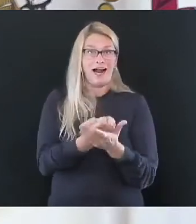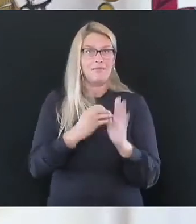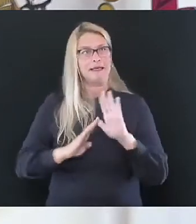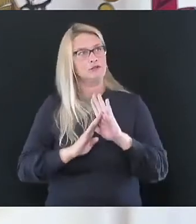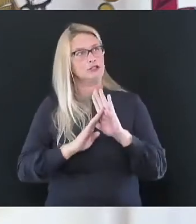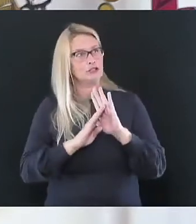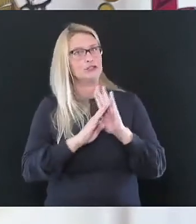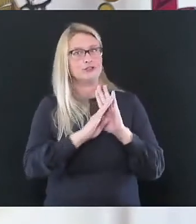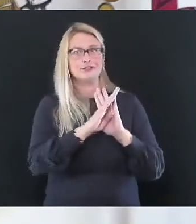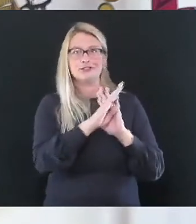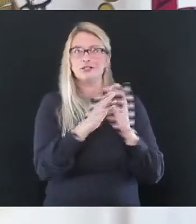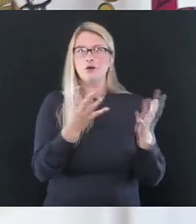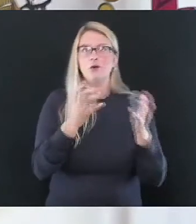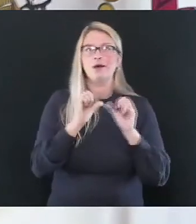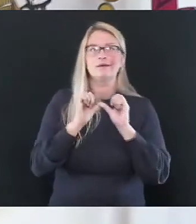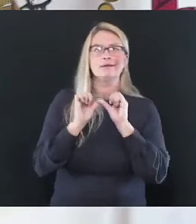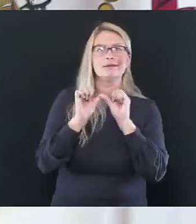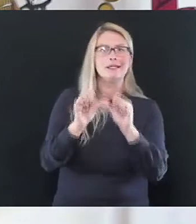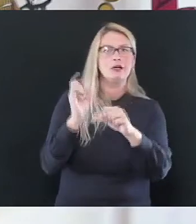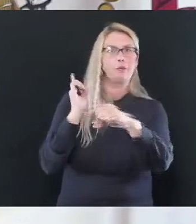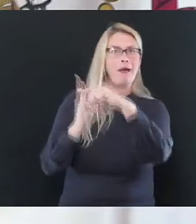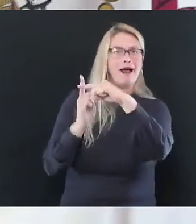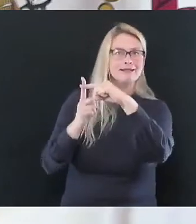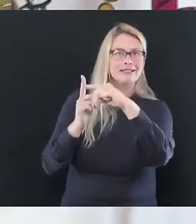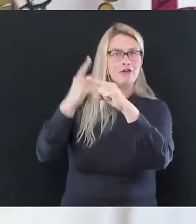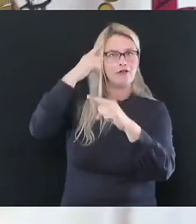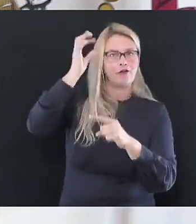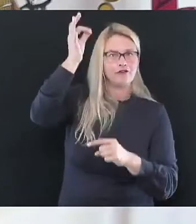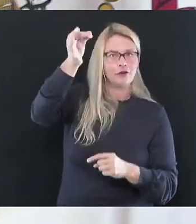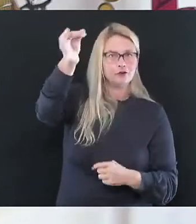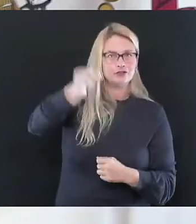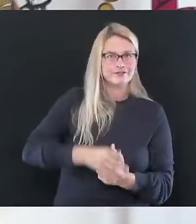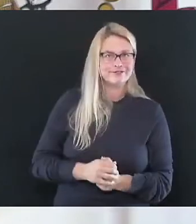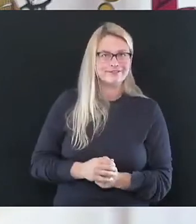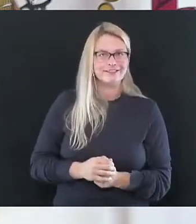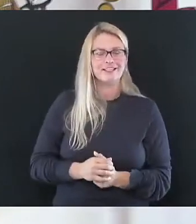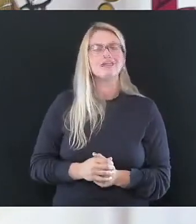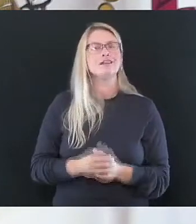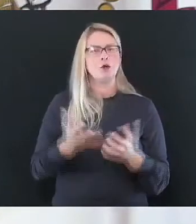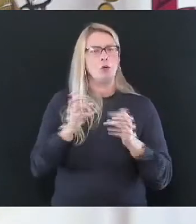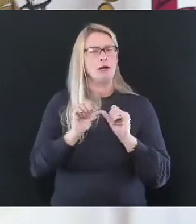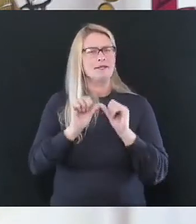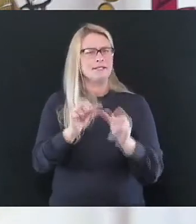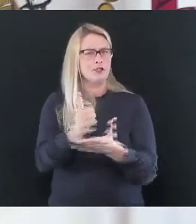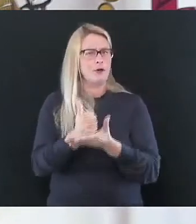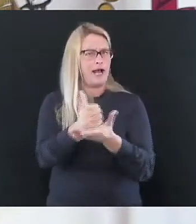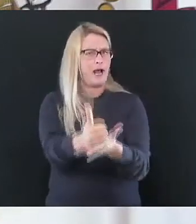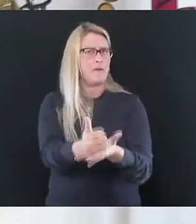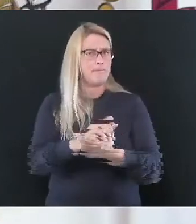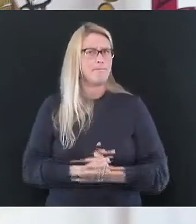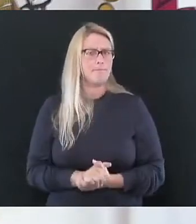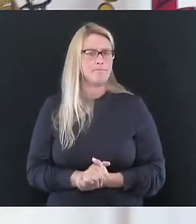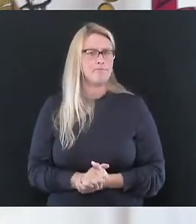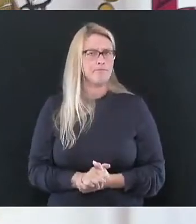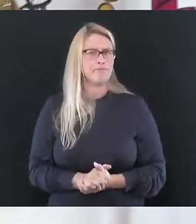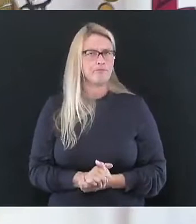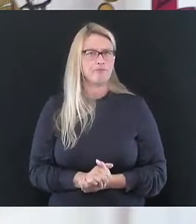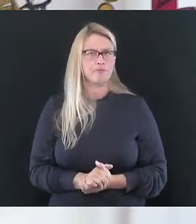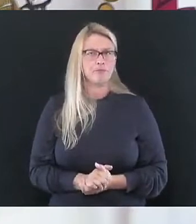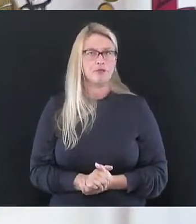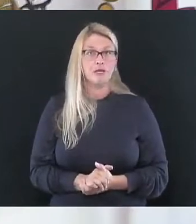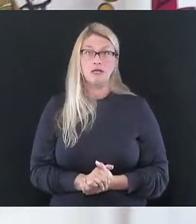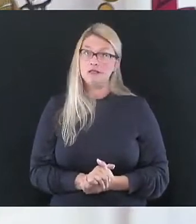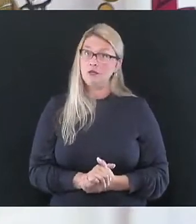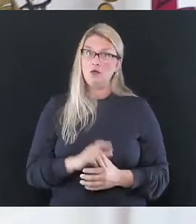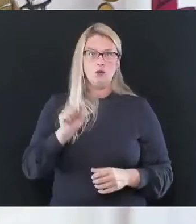a good and positive outlook in the future. So we want to continue to help. And honest to Pete, if we can't